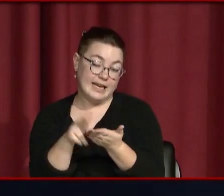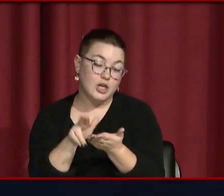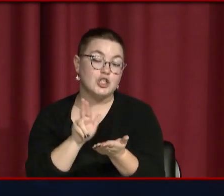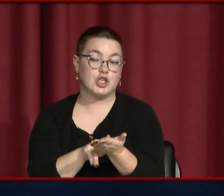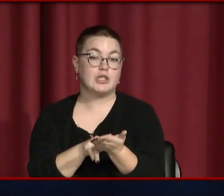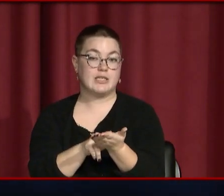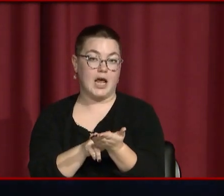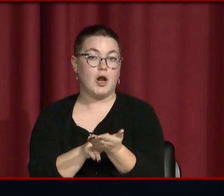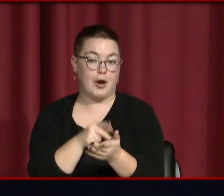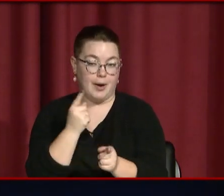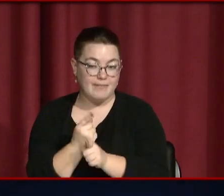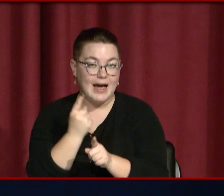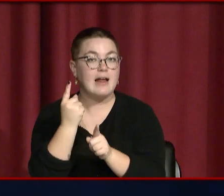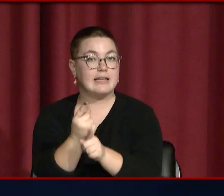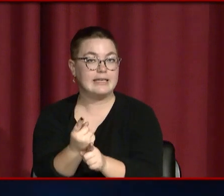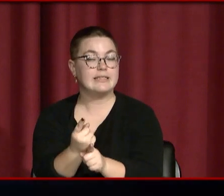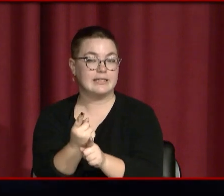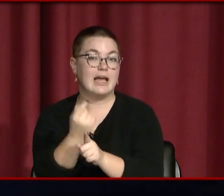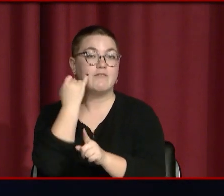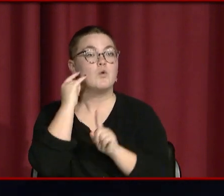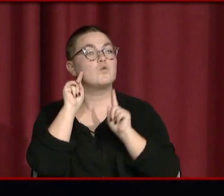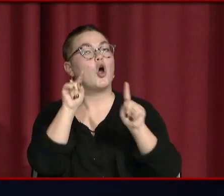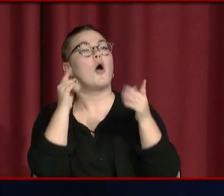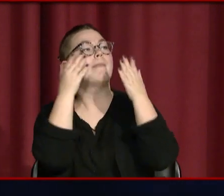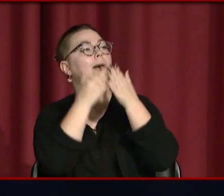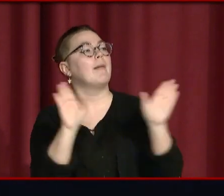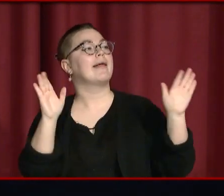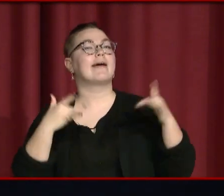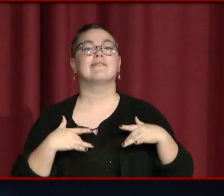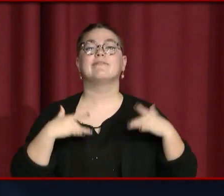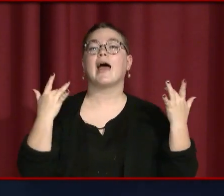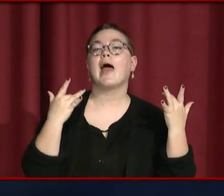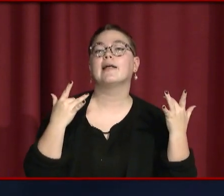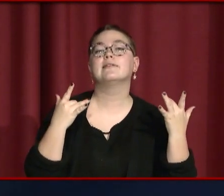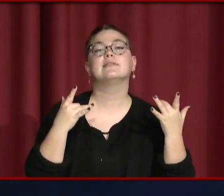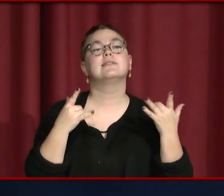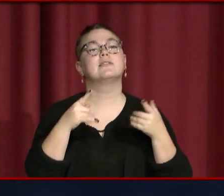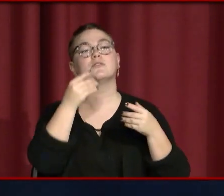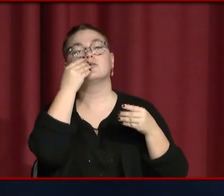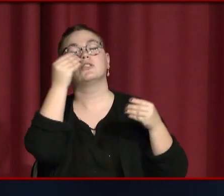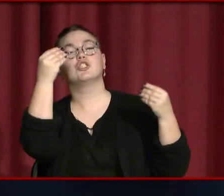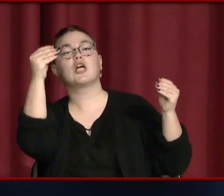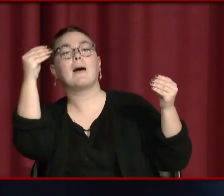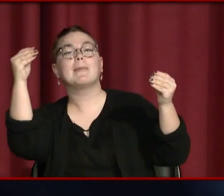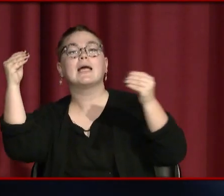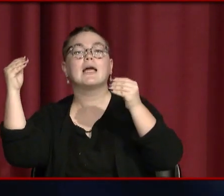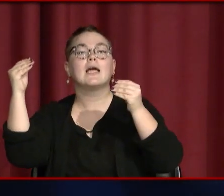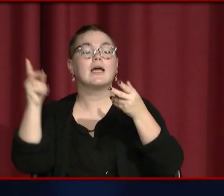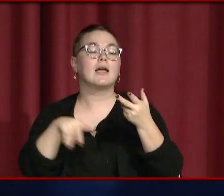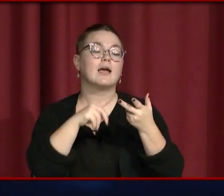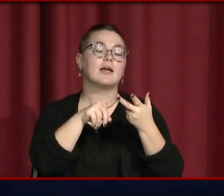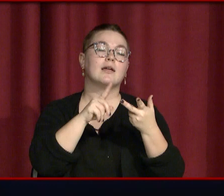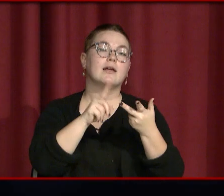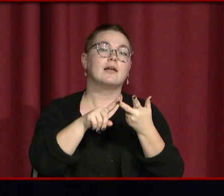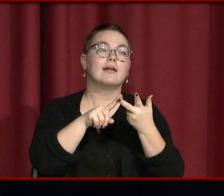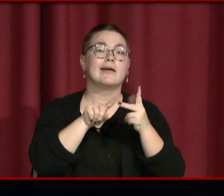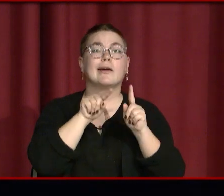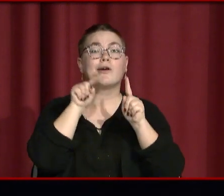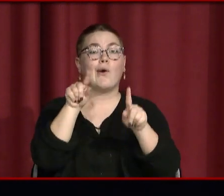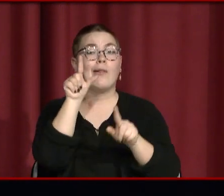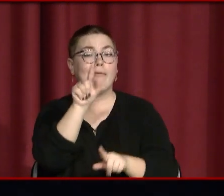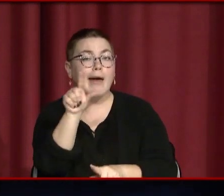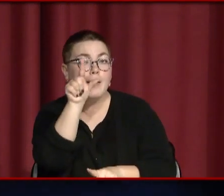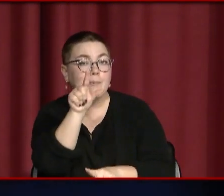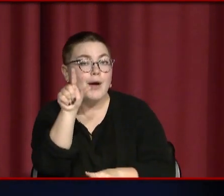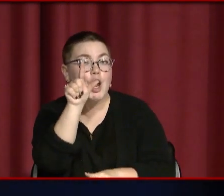know, when you go to public events or to maybe when you're shopping, maybe you go to the